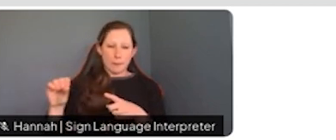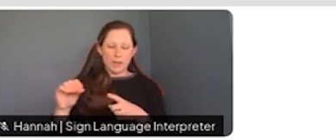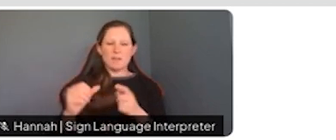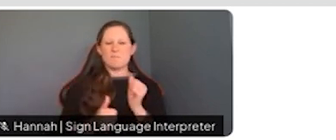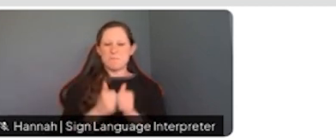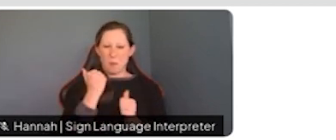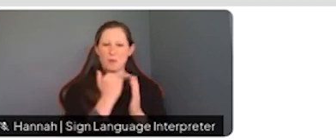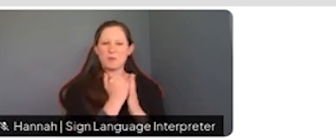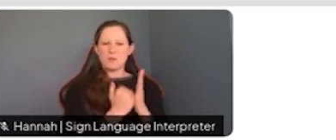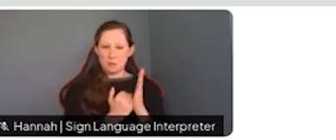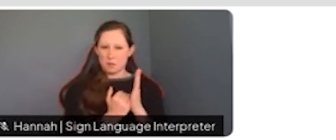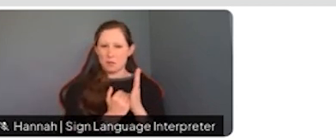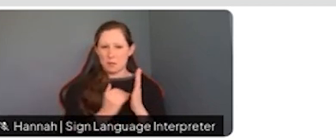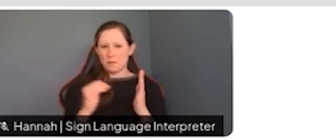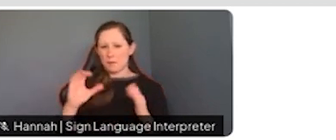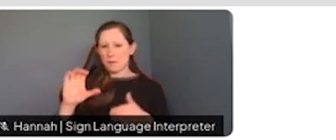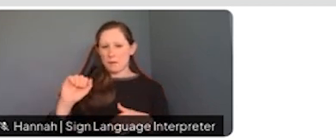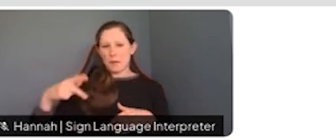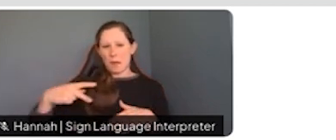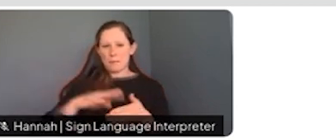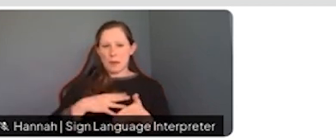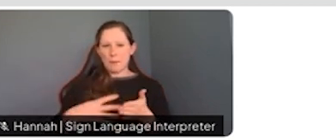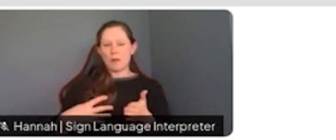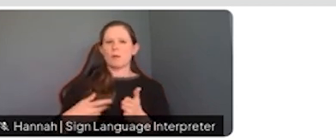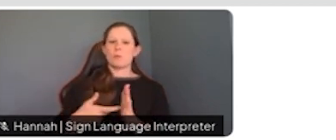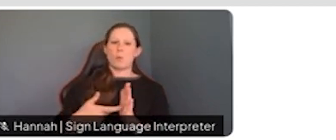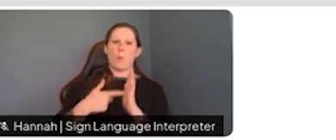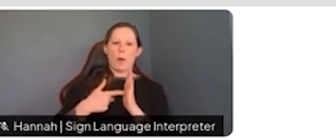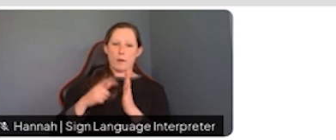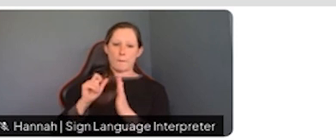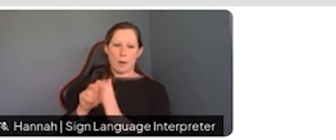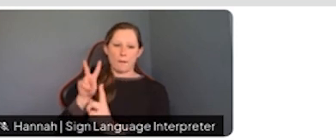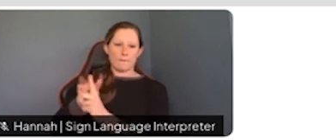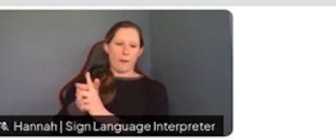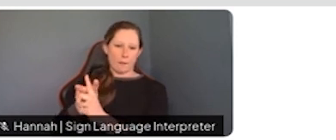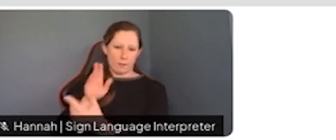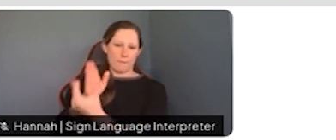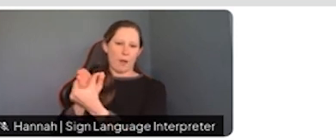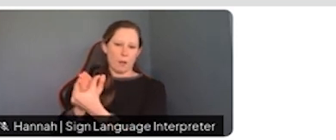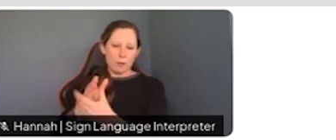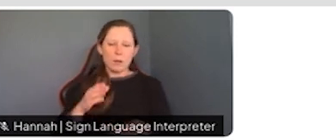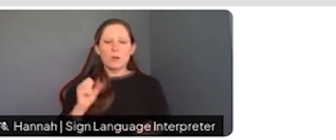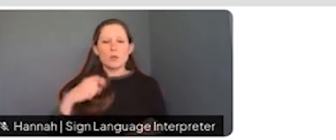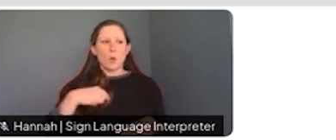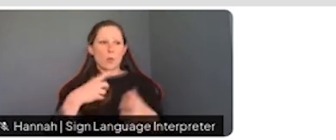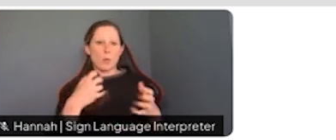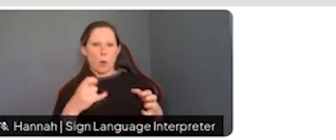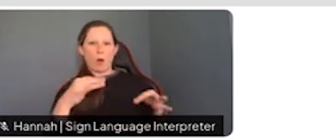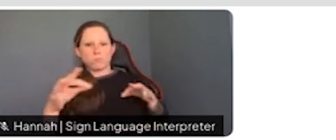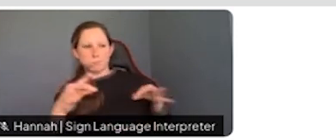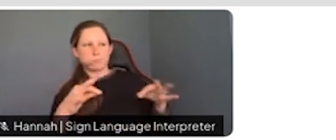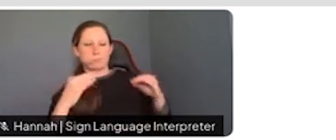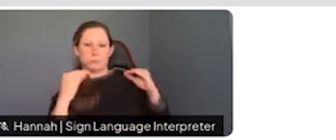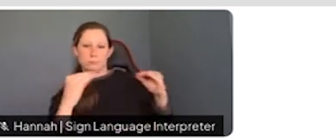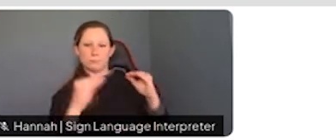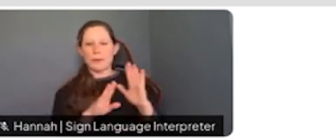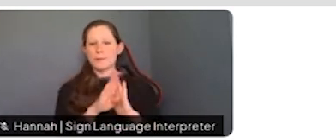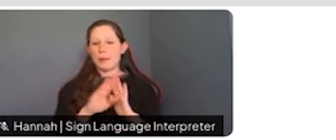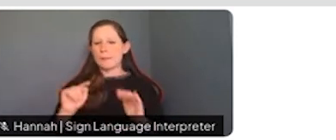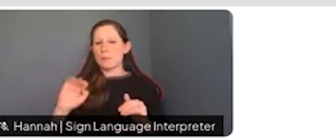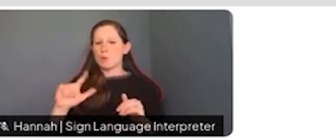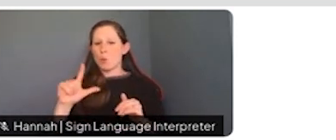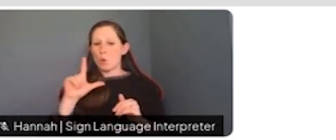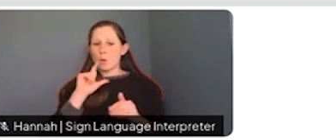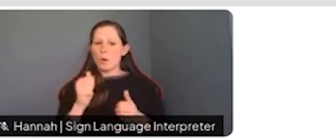with FinCEN. And that's why we've been working so hard to educate, bring awareness to this filing requirement, and develop a tool that will make